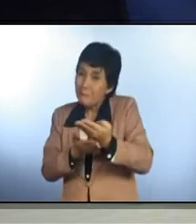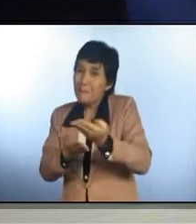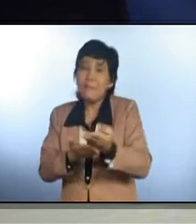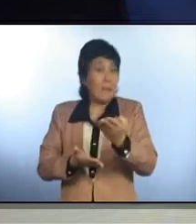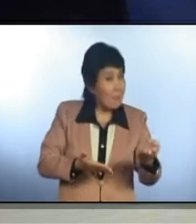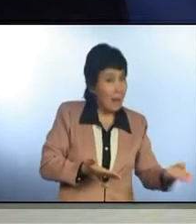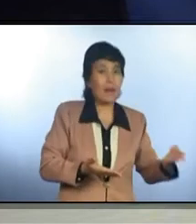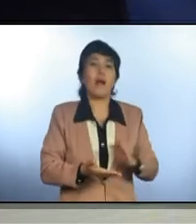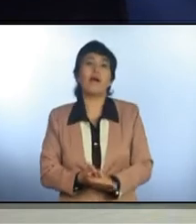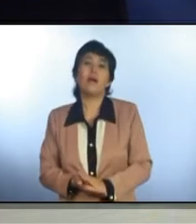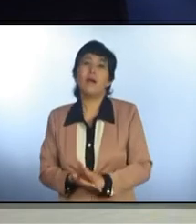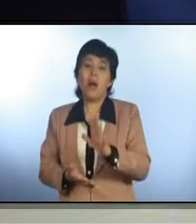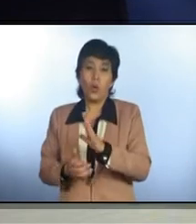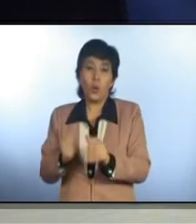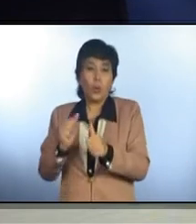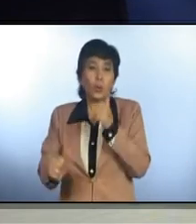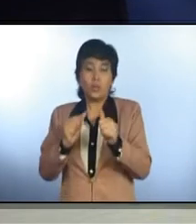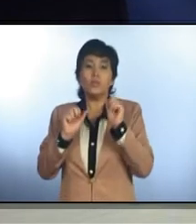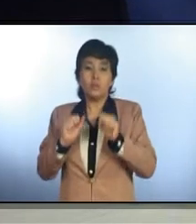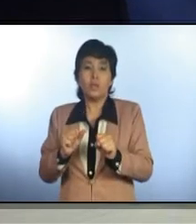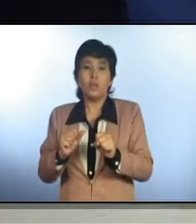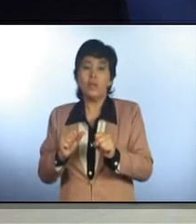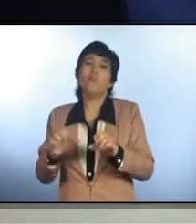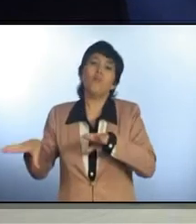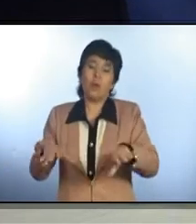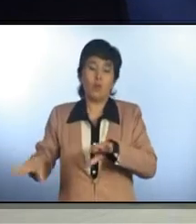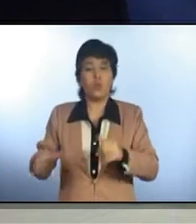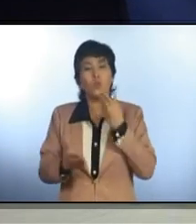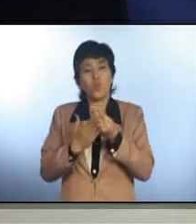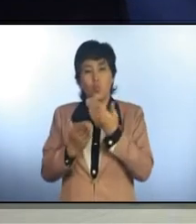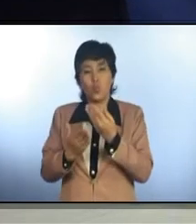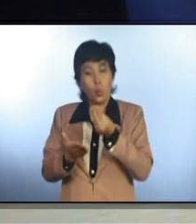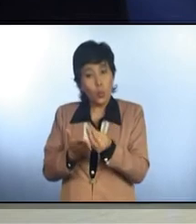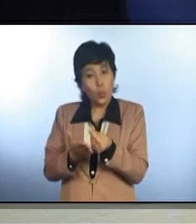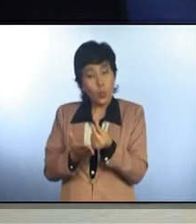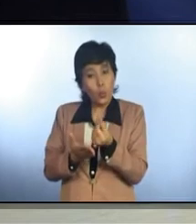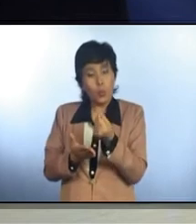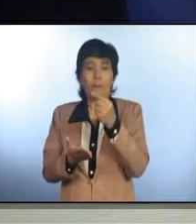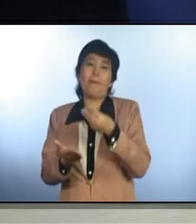product, which in turn you make a living out of it. Now, but some